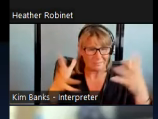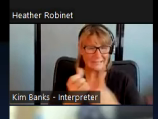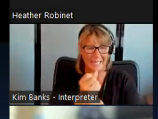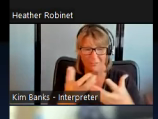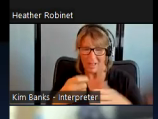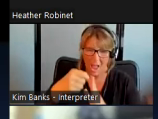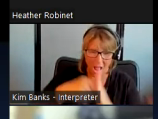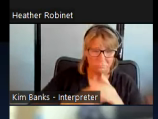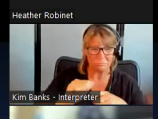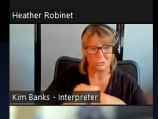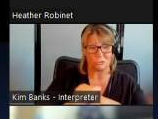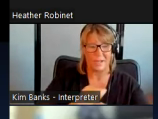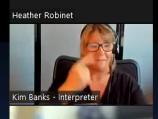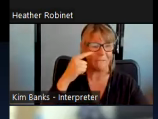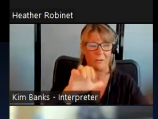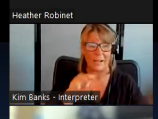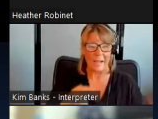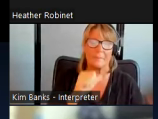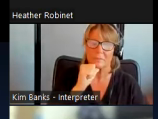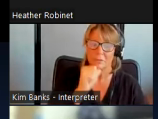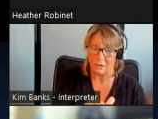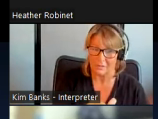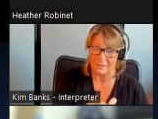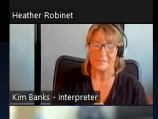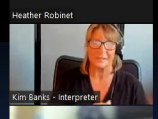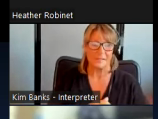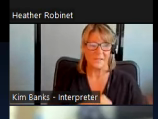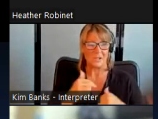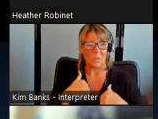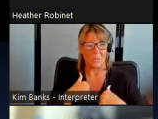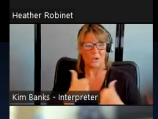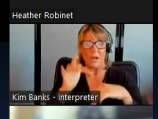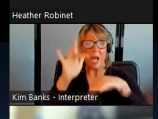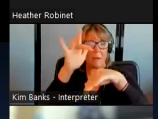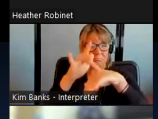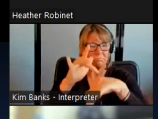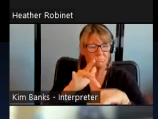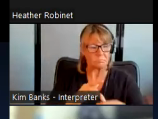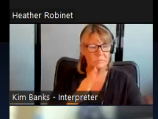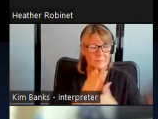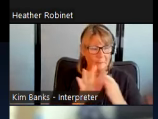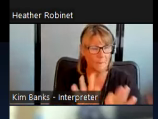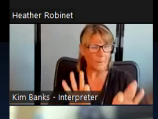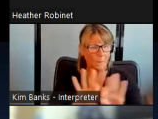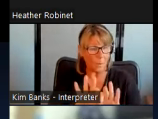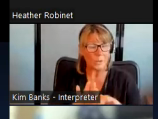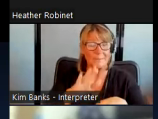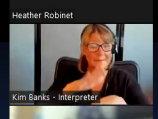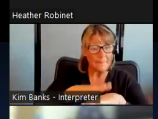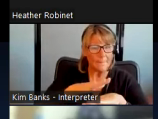training for CAMS. What we're trying to do is just highlight some of the important tips